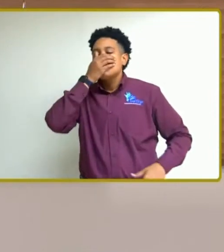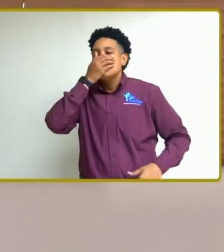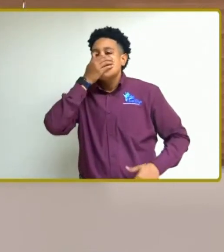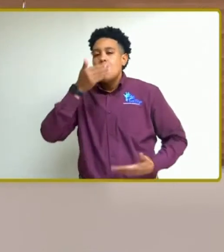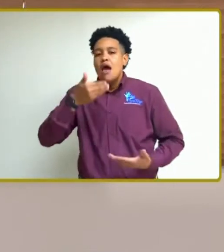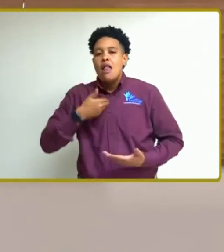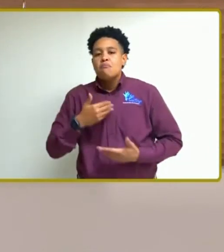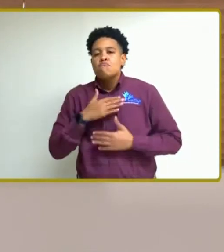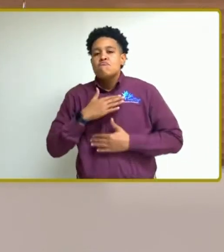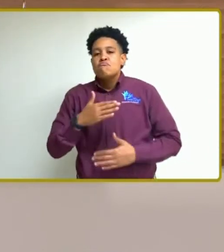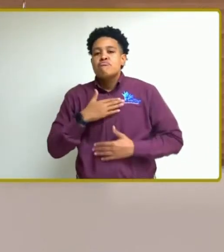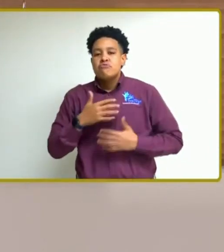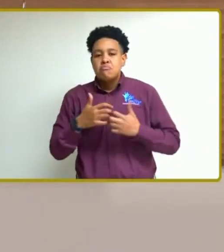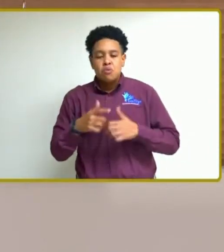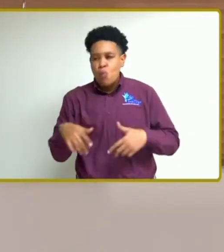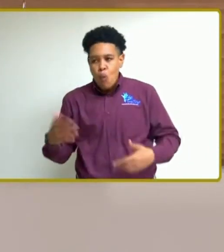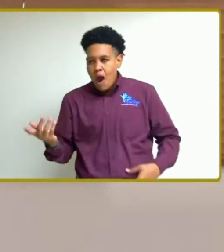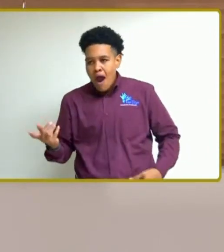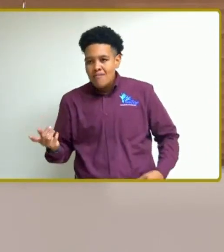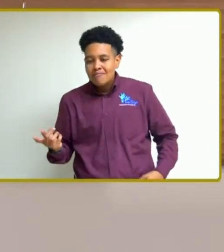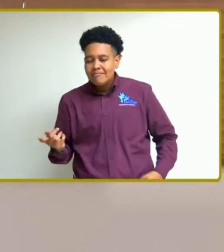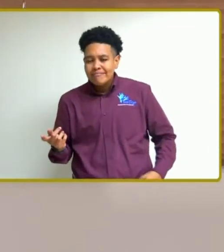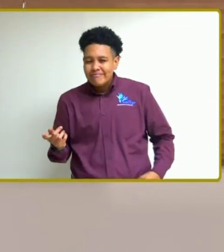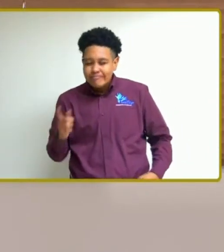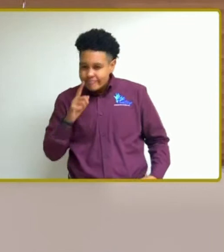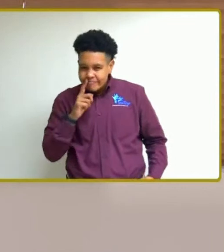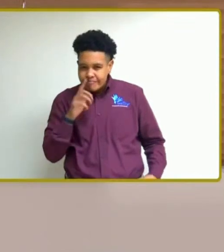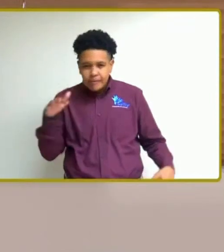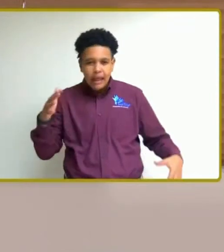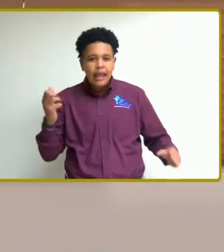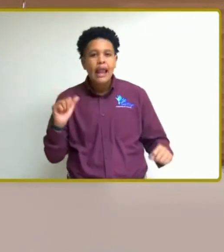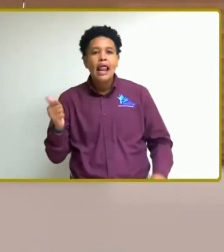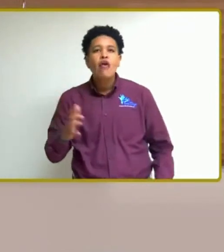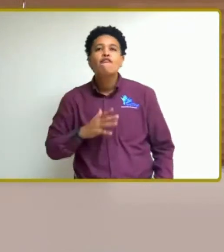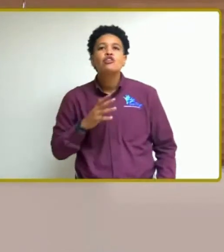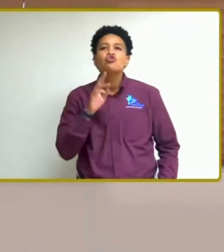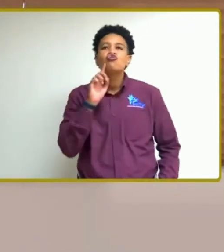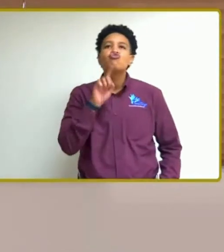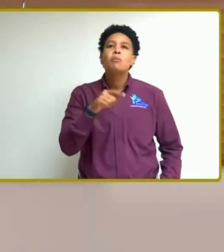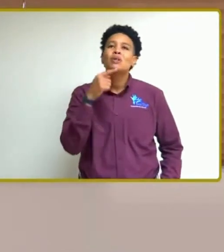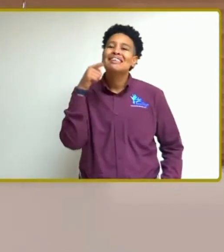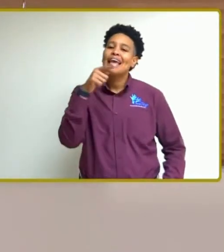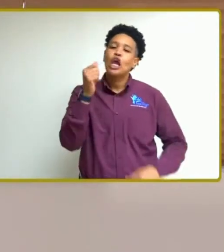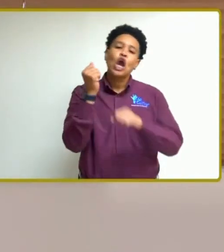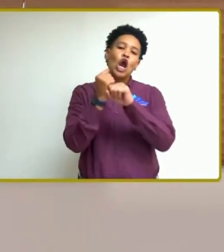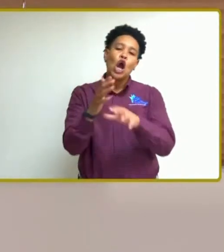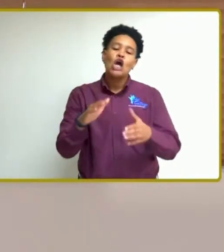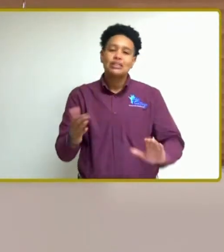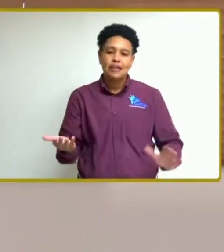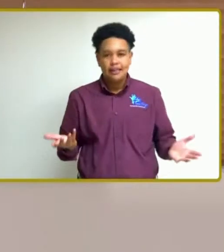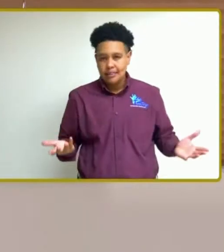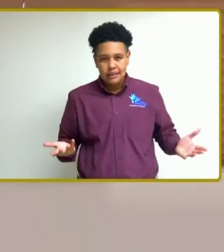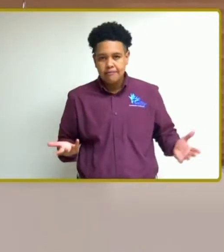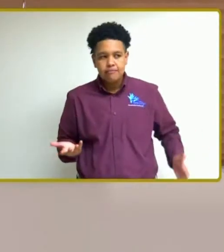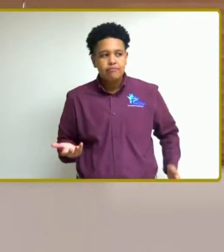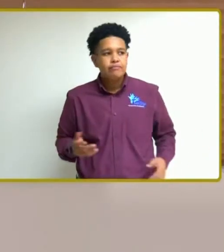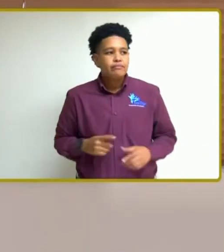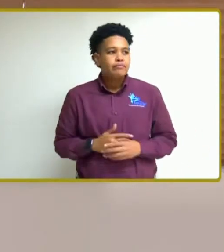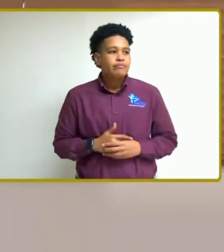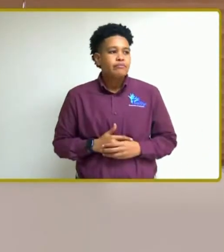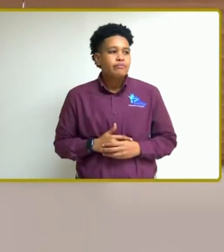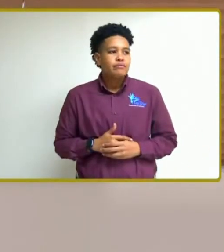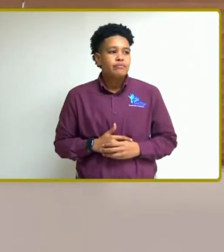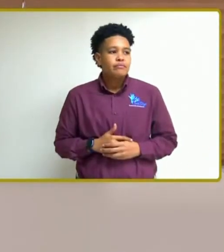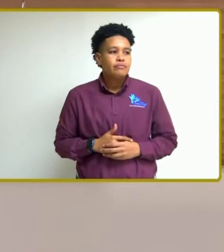not having oxygen in the facilities. We have not gotten any official reports where that is concerned. But we are